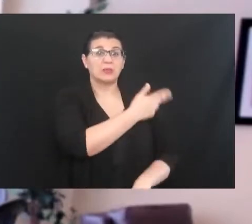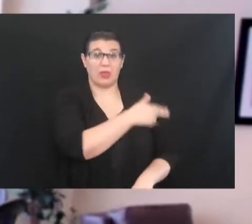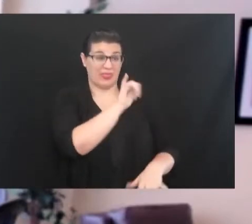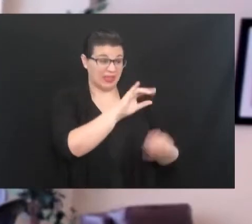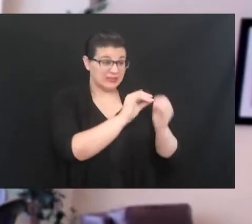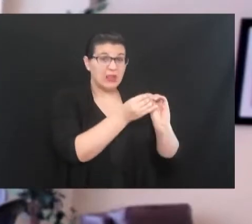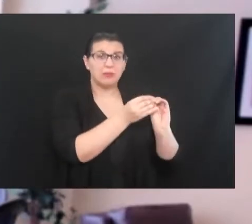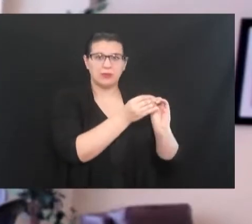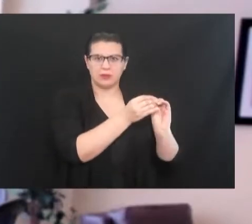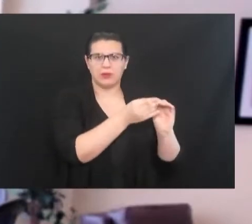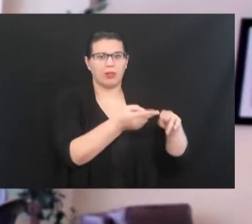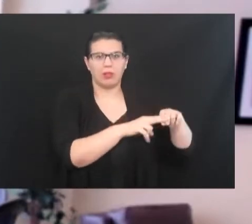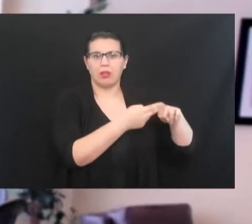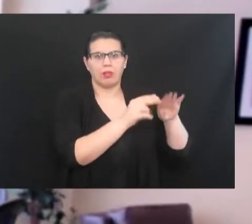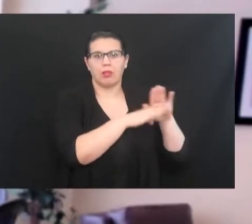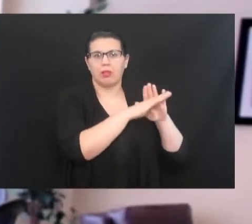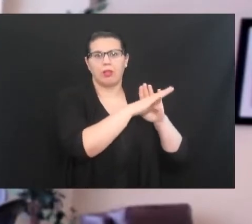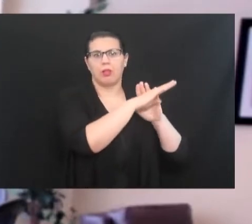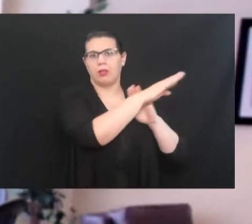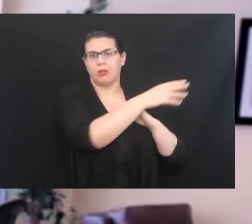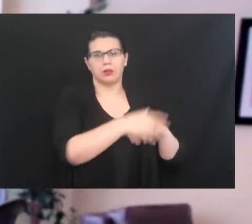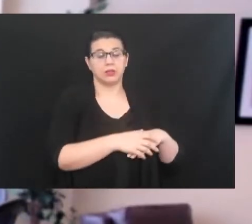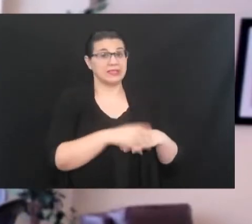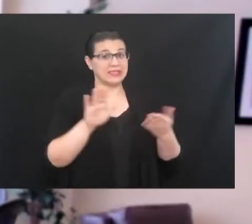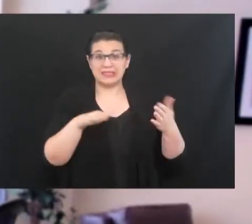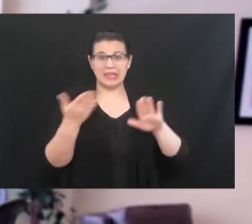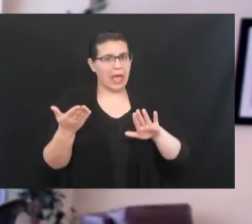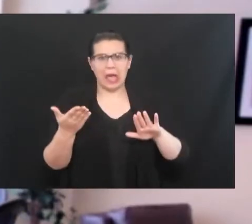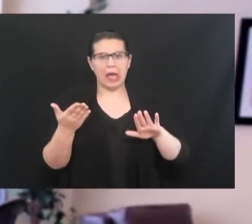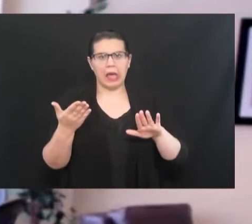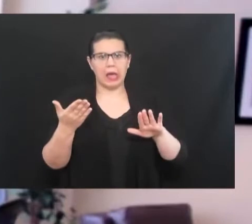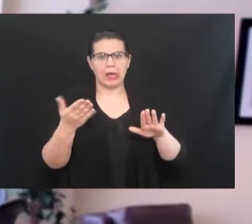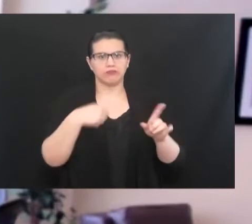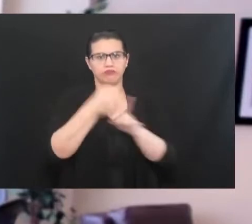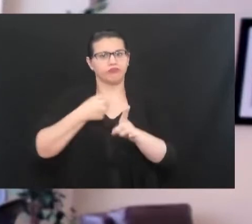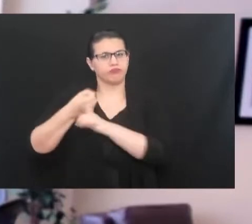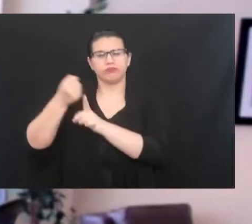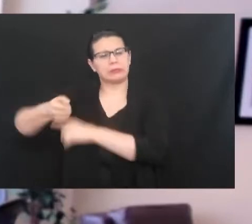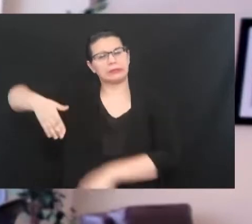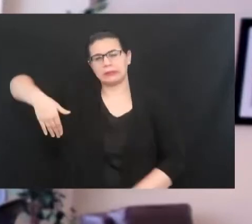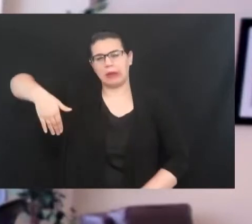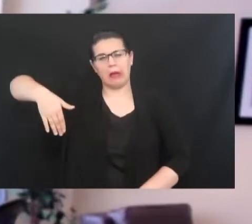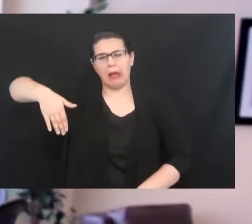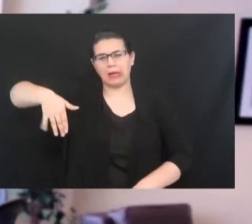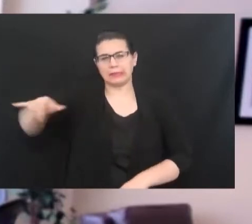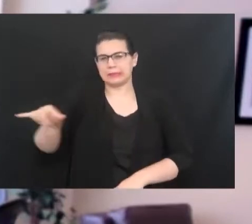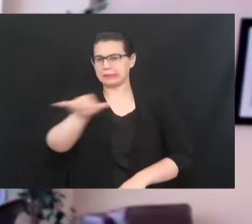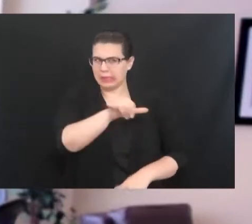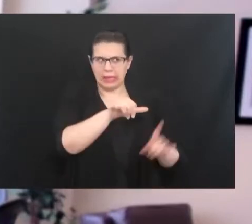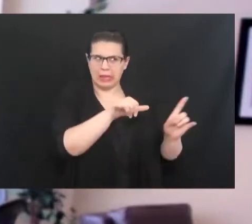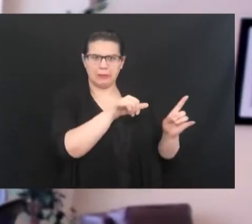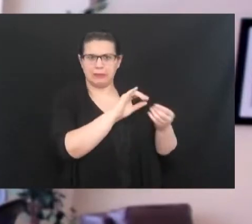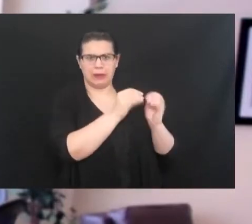many deaths proportionally as we have seen cases, we know that the number of deaths is a